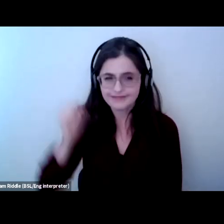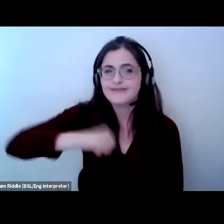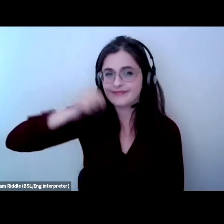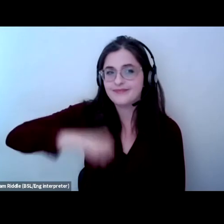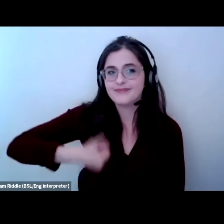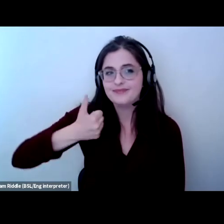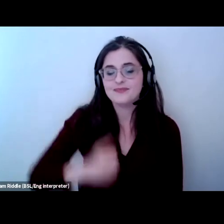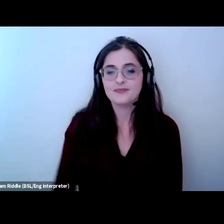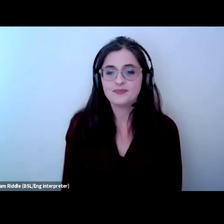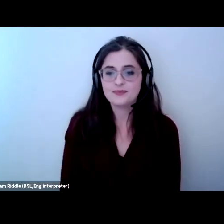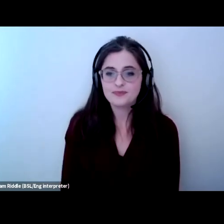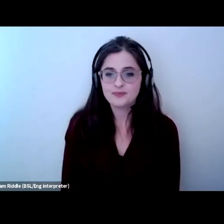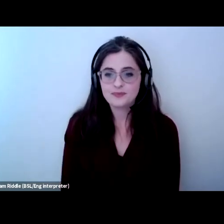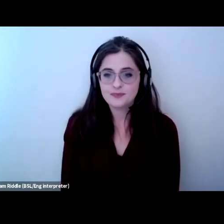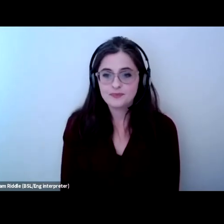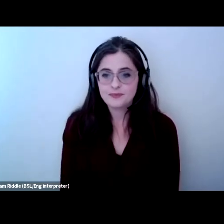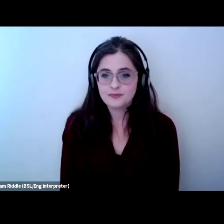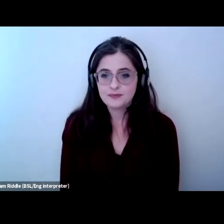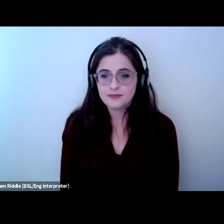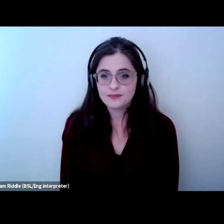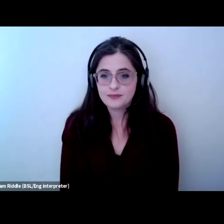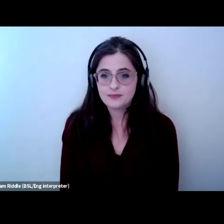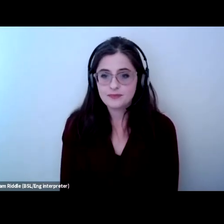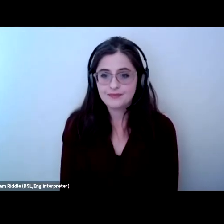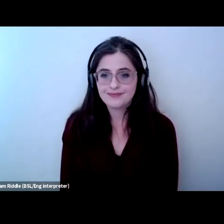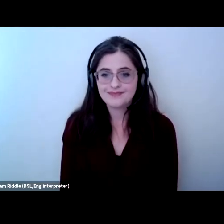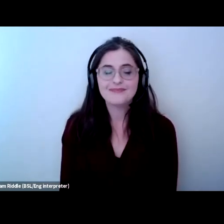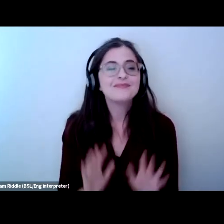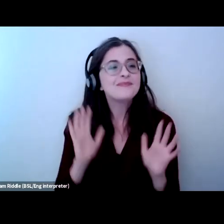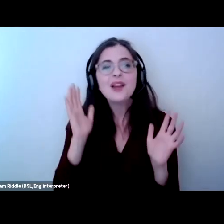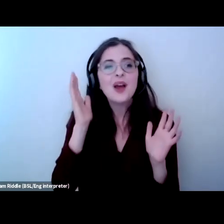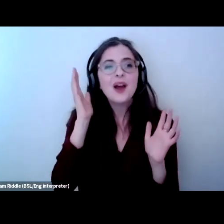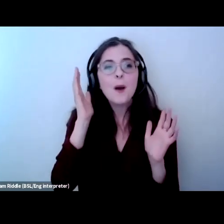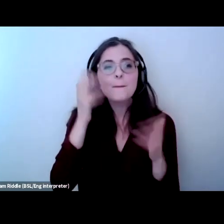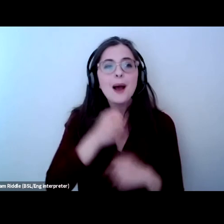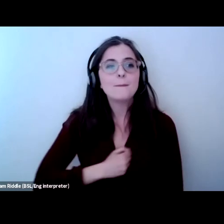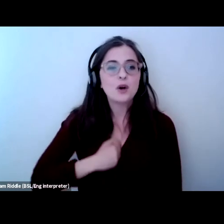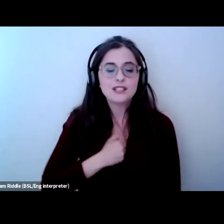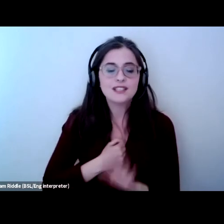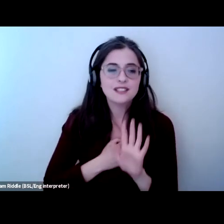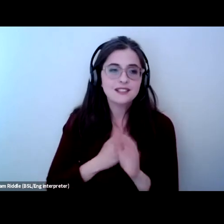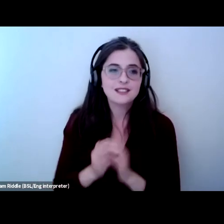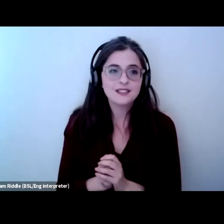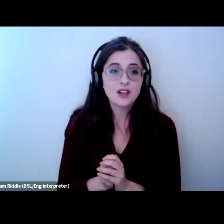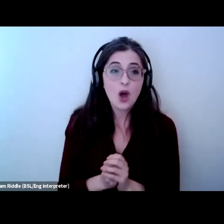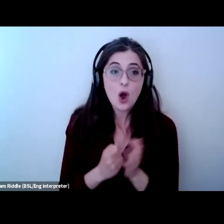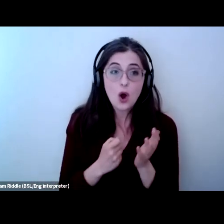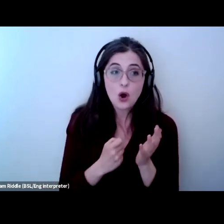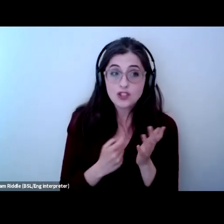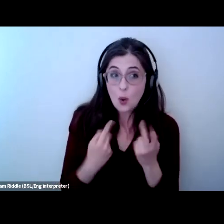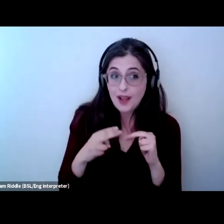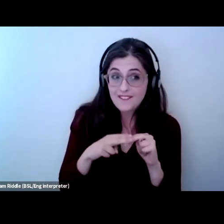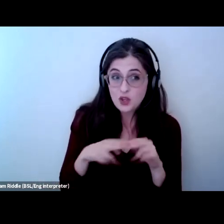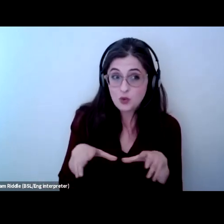you, yes. Okay. Excellent. So yeah, my apologies. And Rachel, if those slides do come